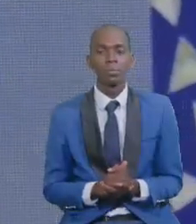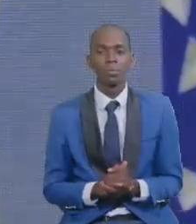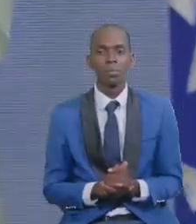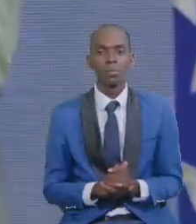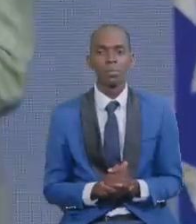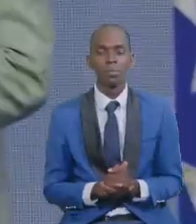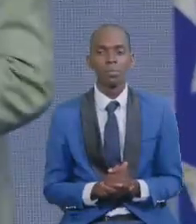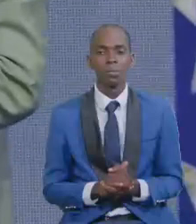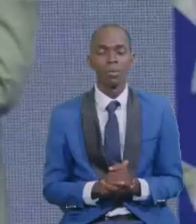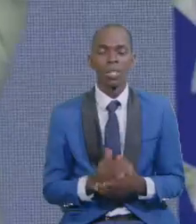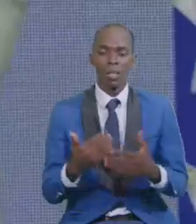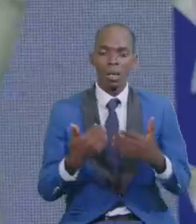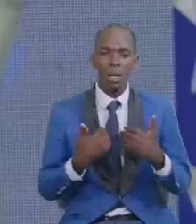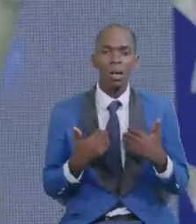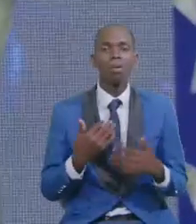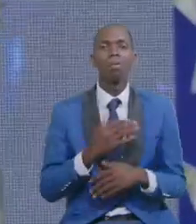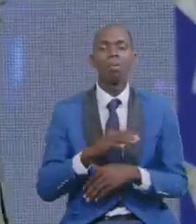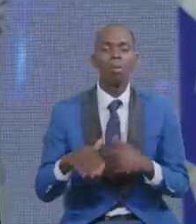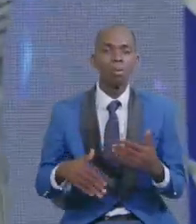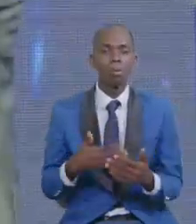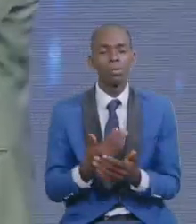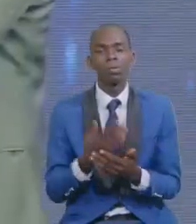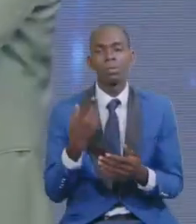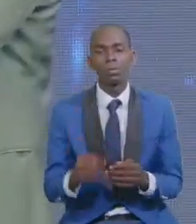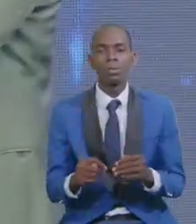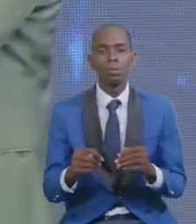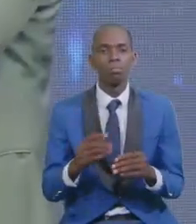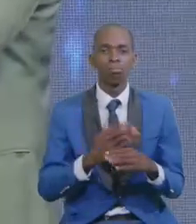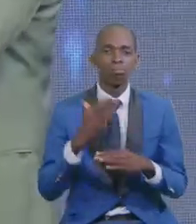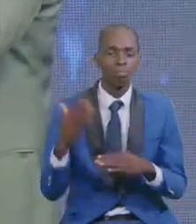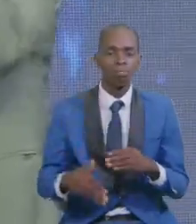Put on the whole armor of God.